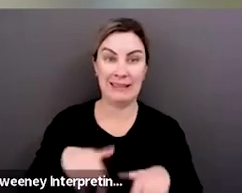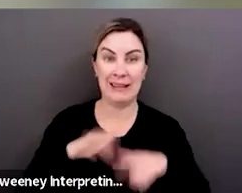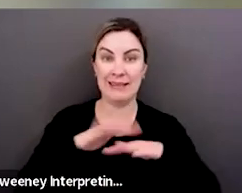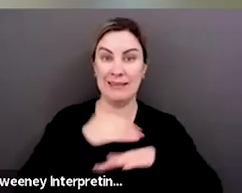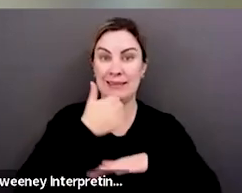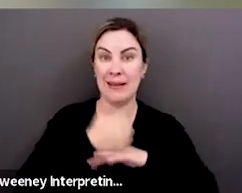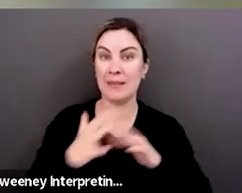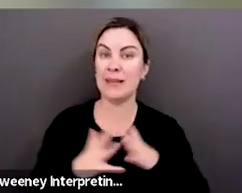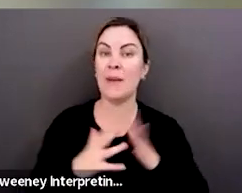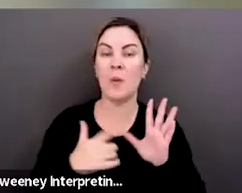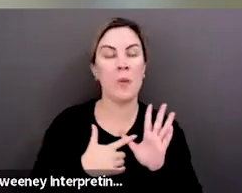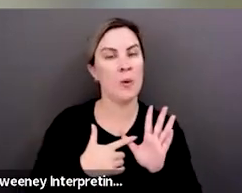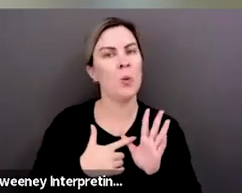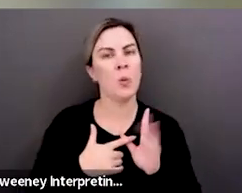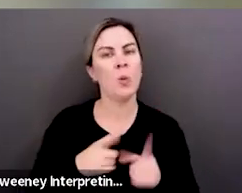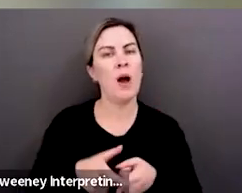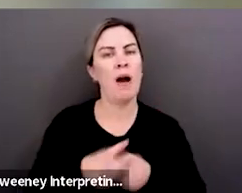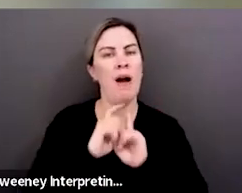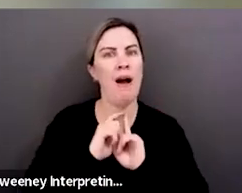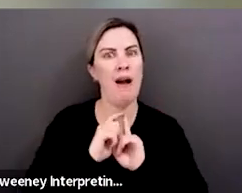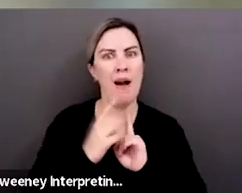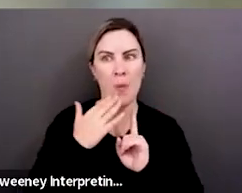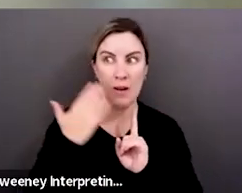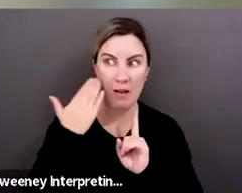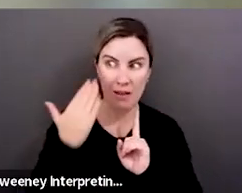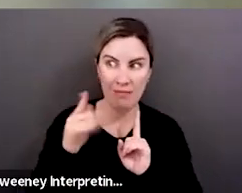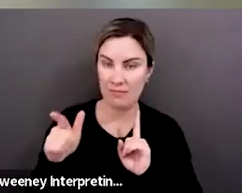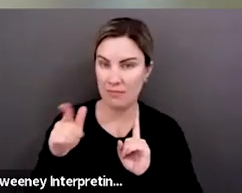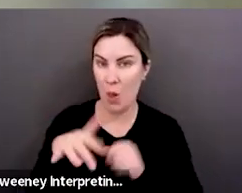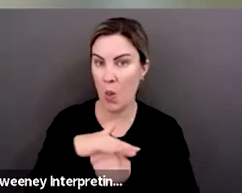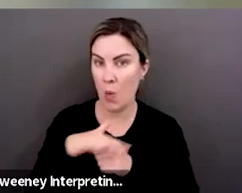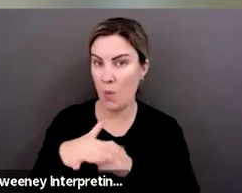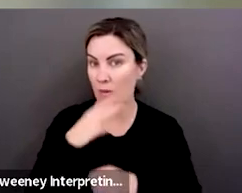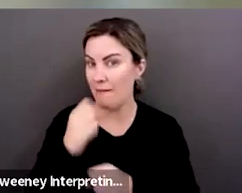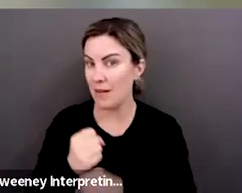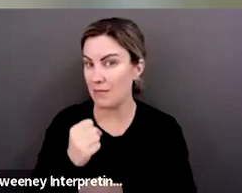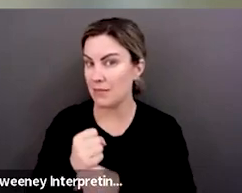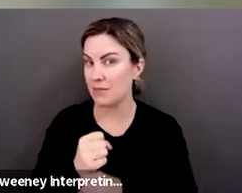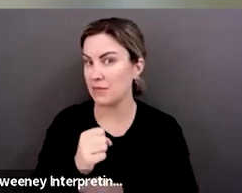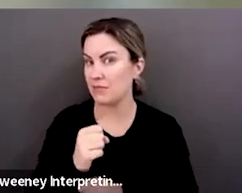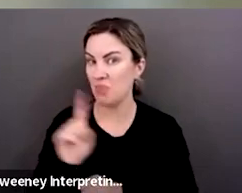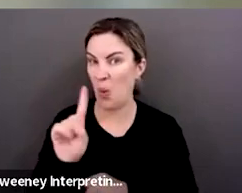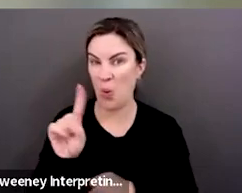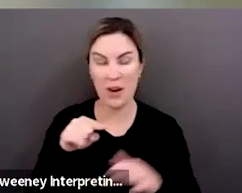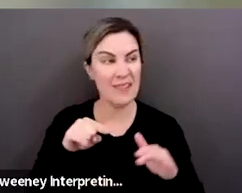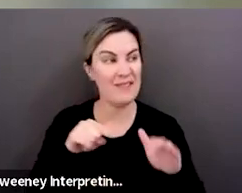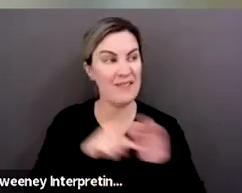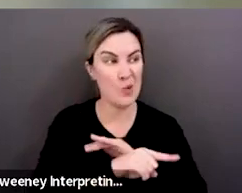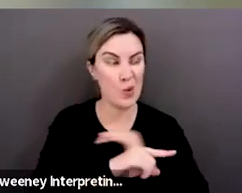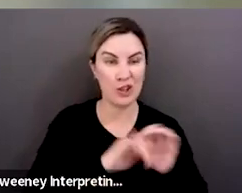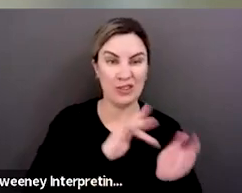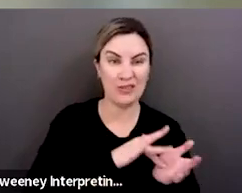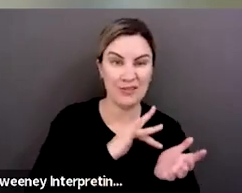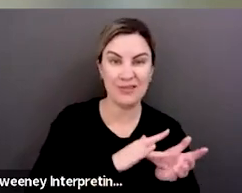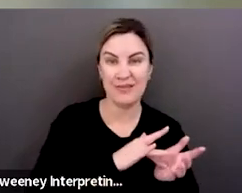hard to, when you're not quite sure what local governments can do and what emergency evacuation centres there are and what they could